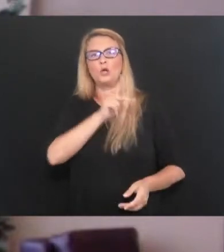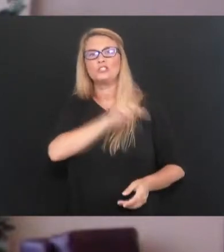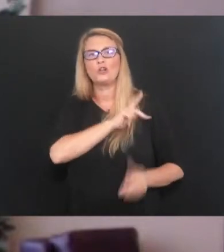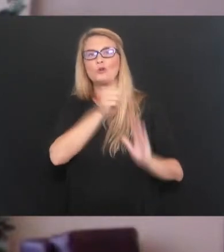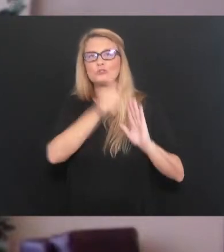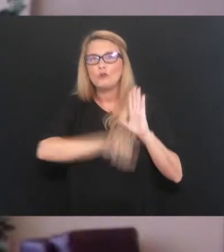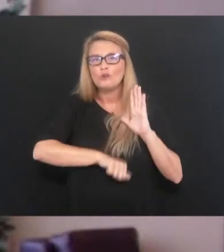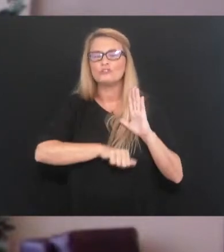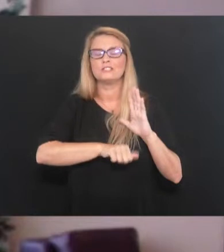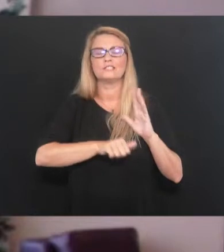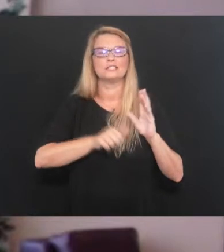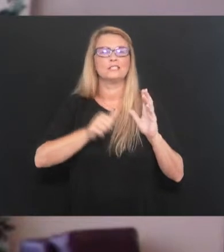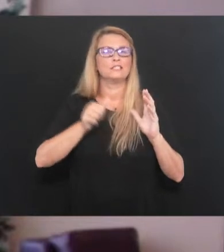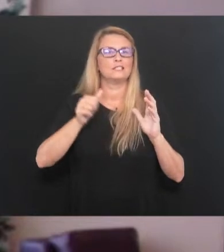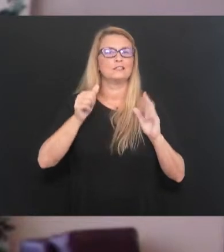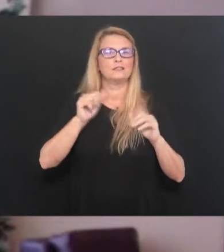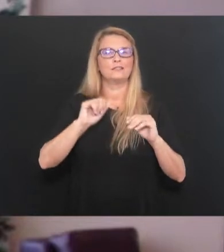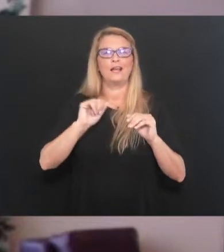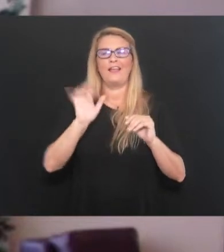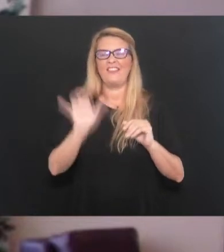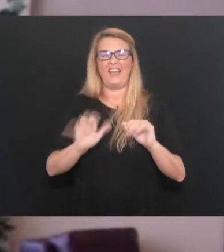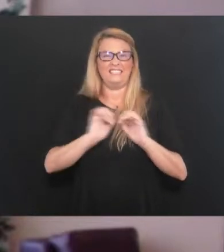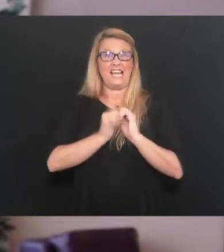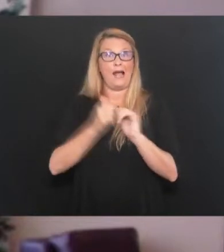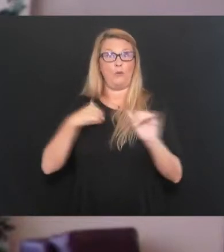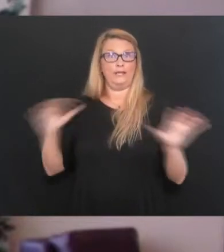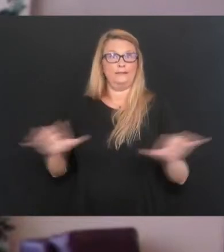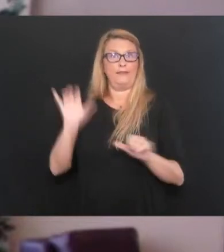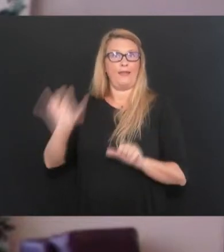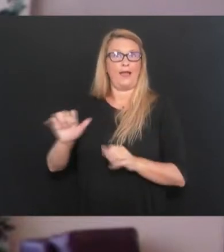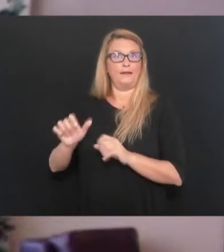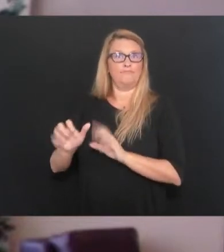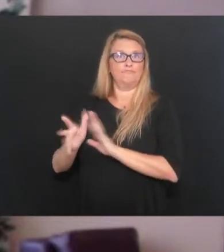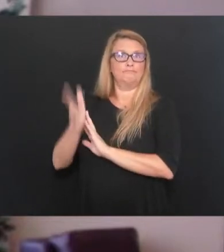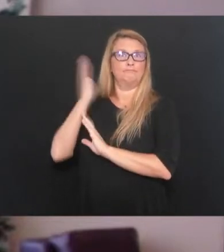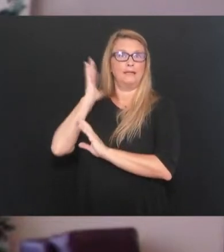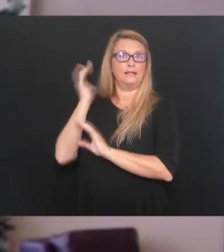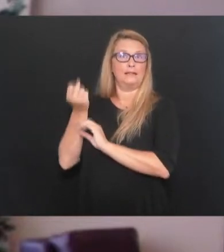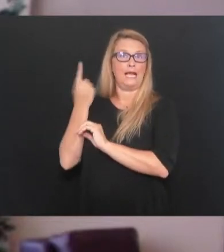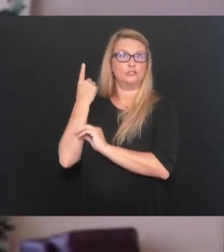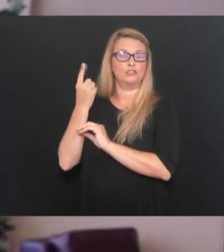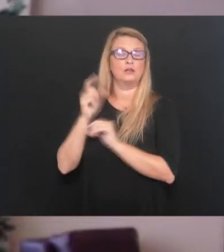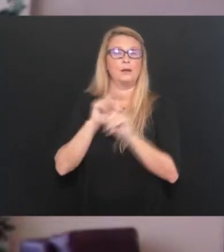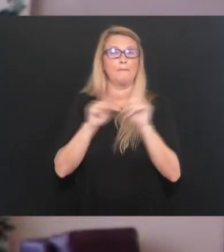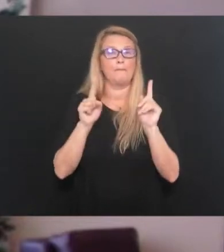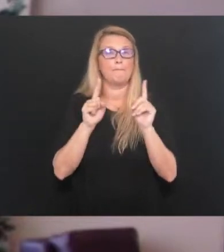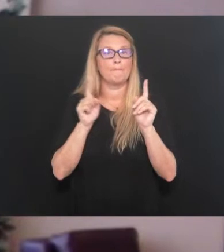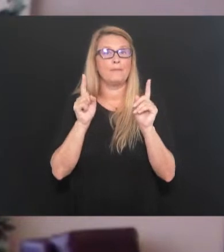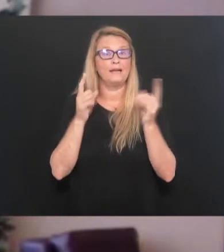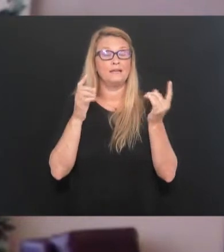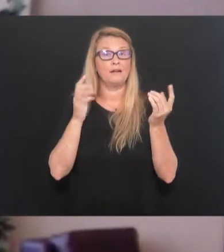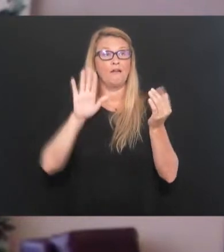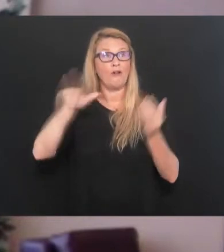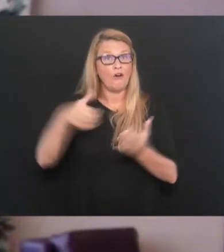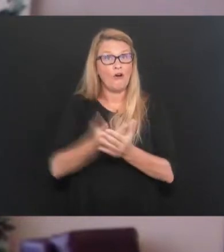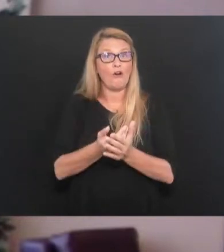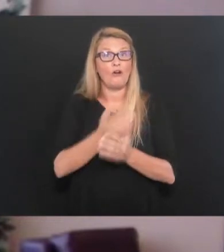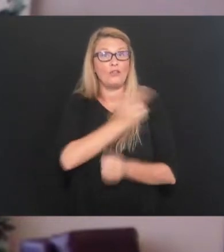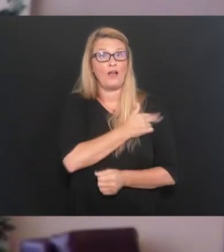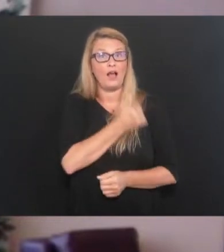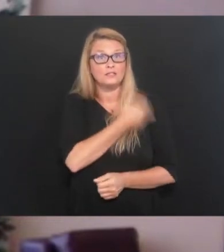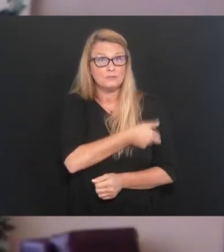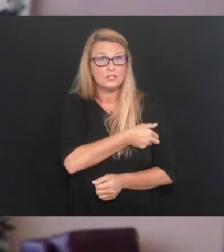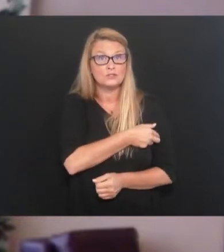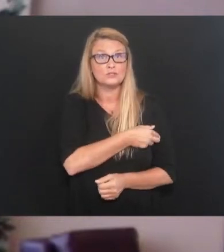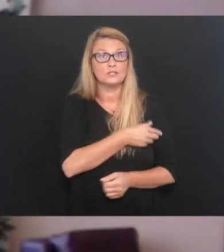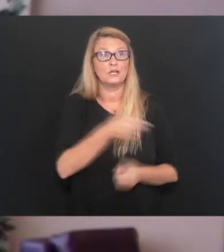the hospitals dealt with it during the first part of the pandemic. And although the hospitals have had